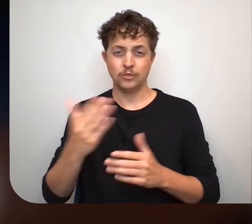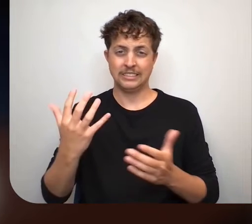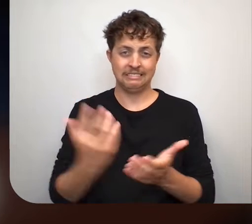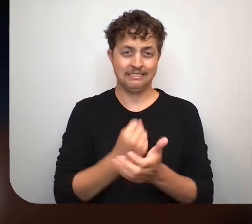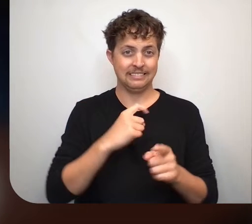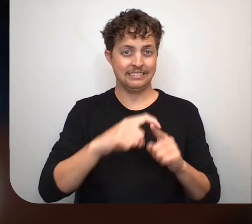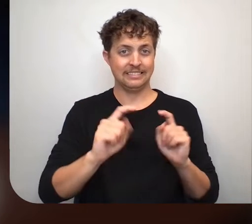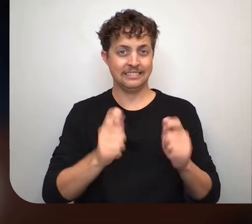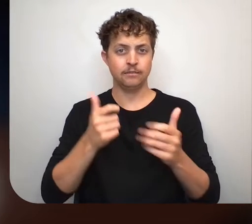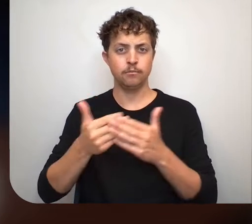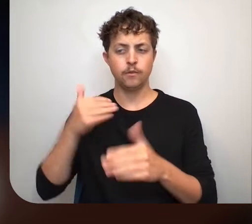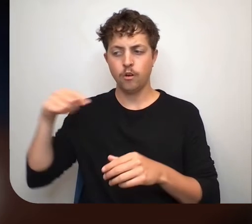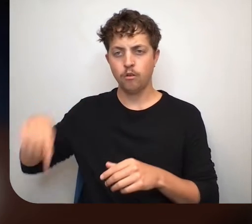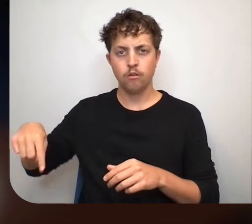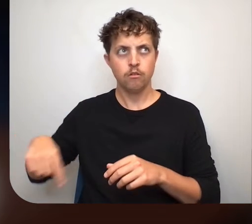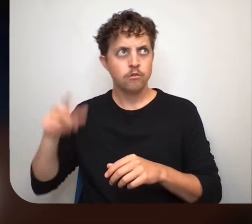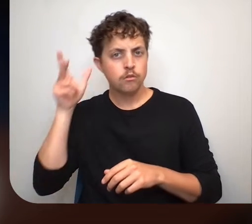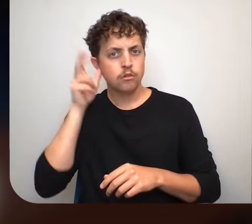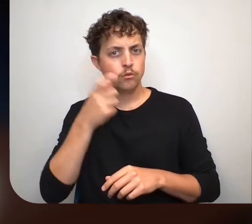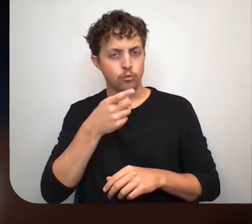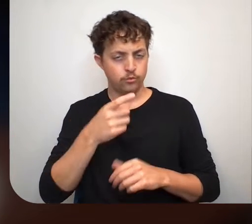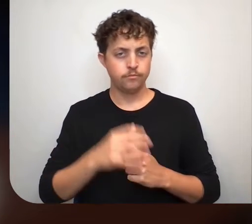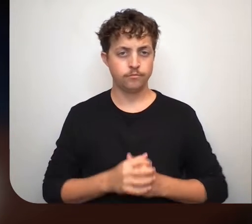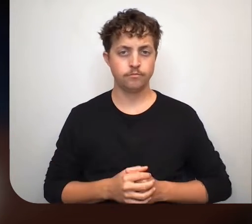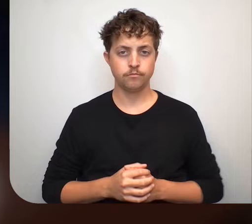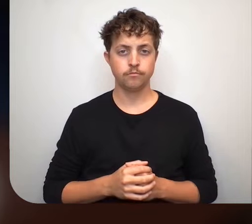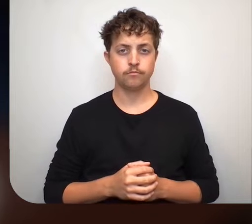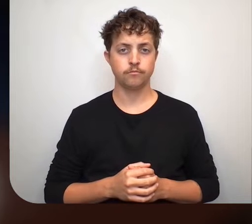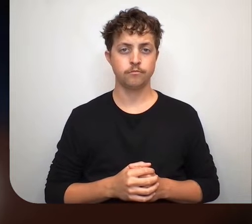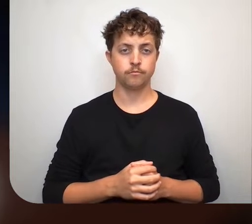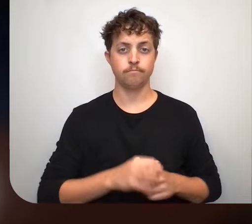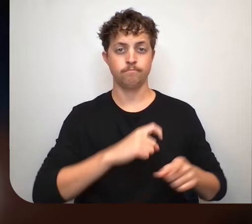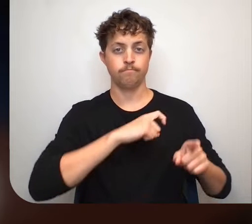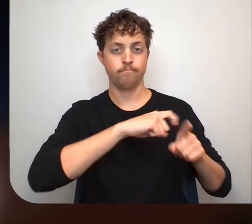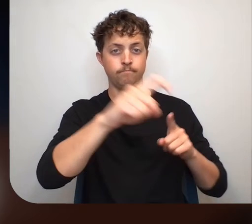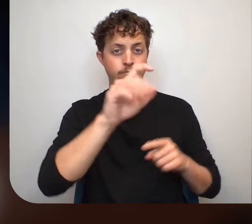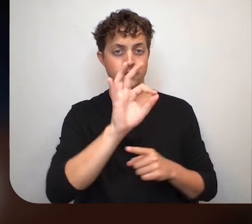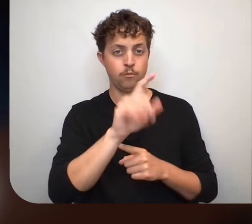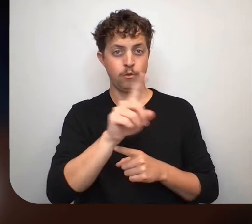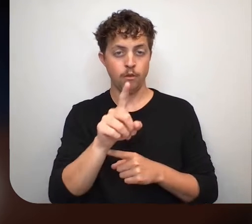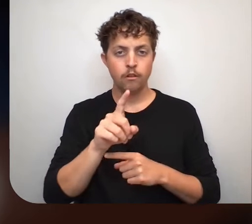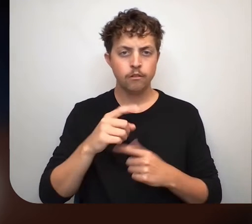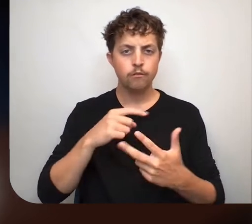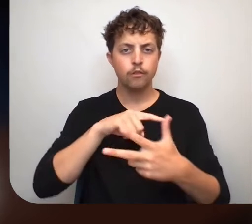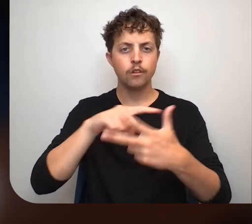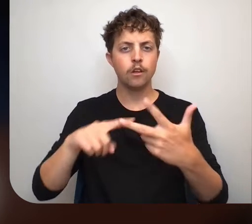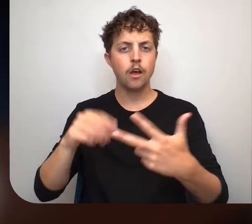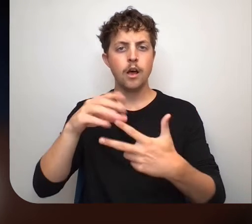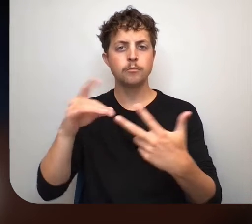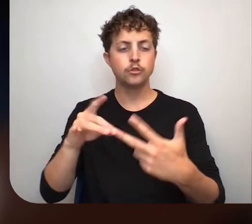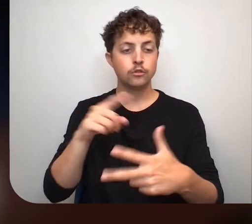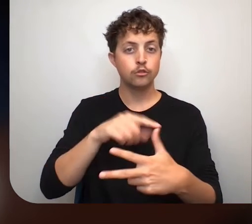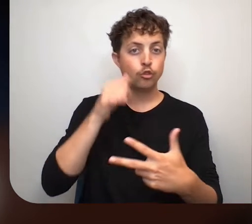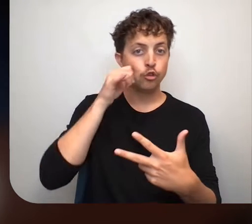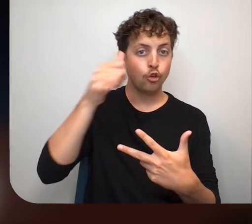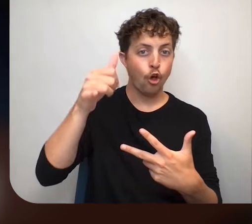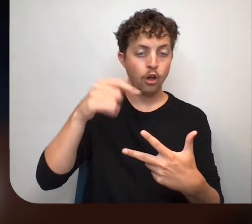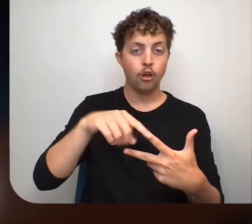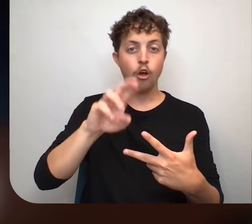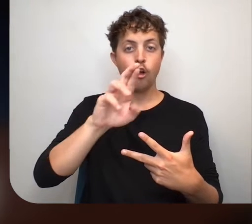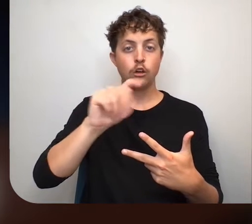quickly to avoid alerting the intruders. Phone number 911. Three call options appear. Call,